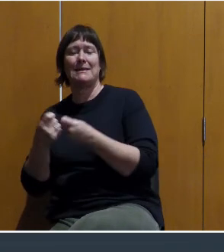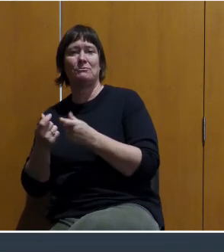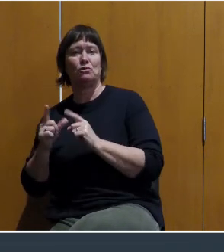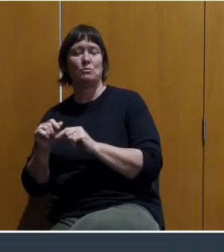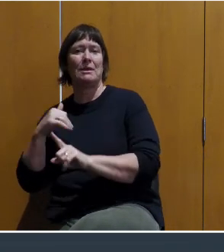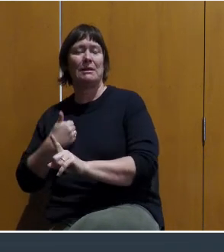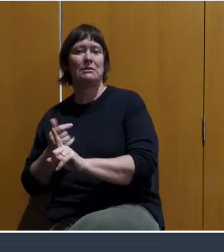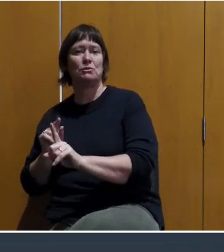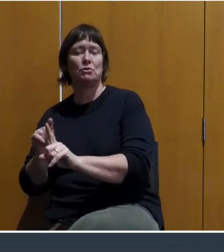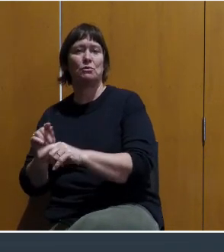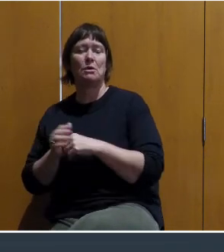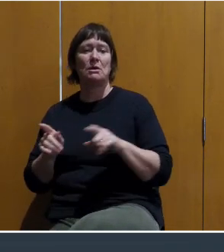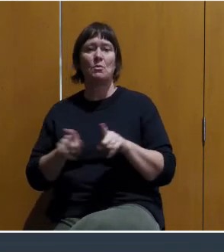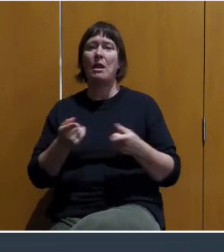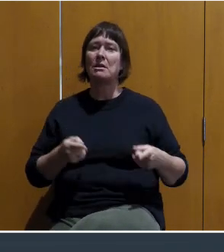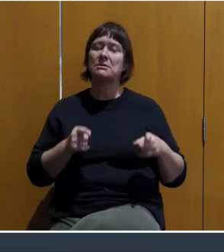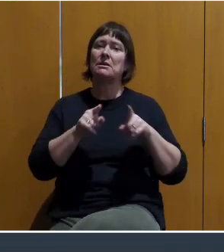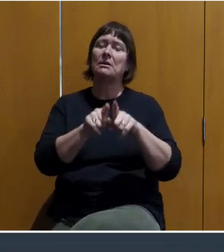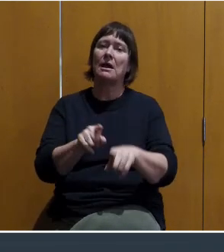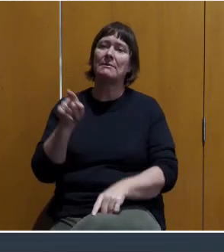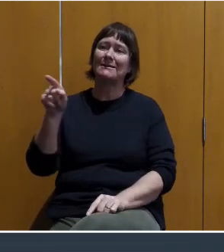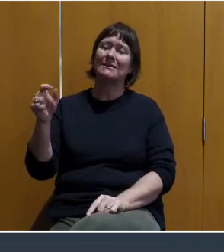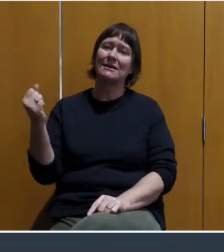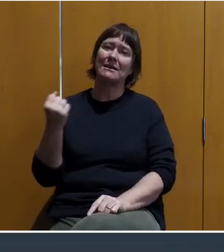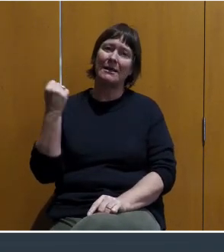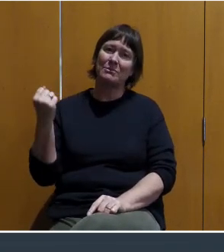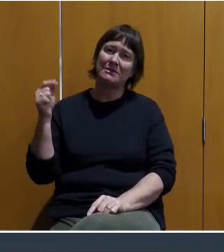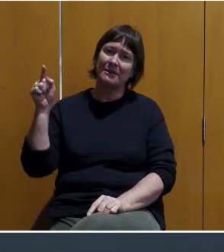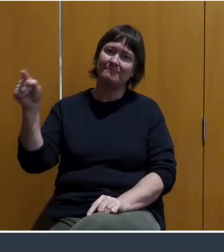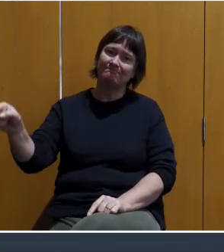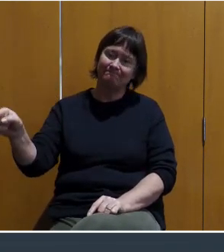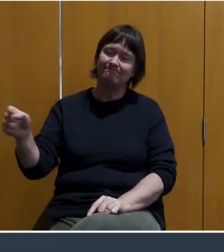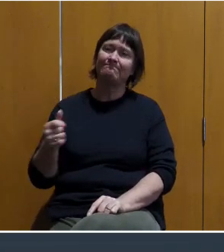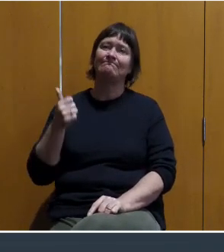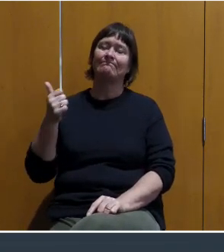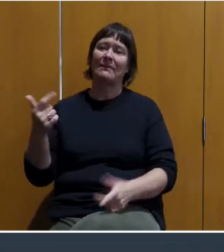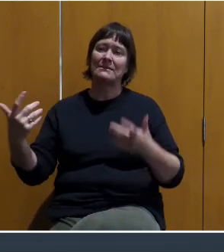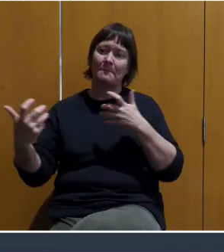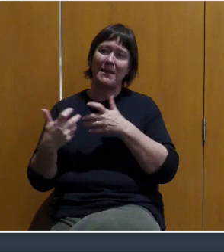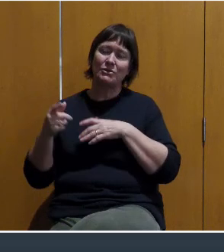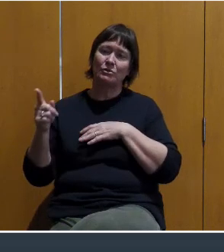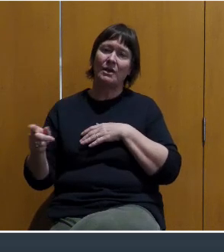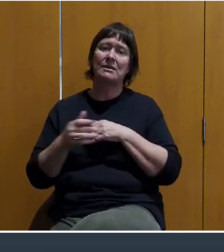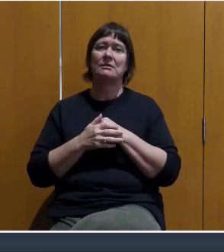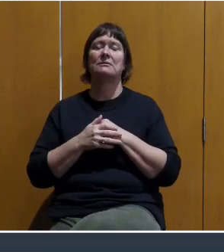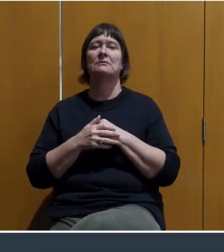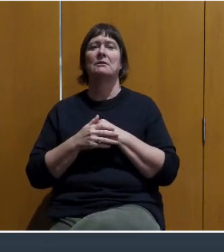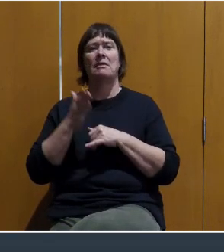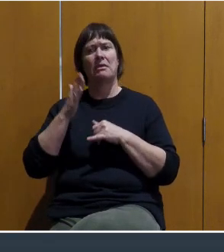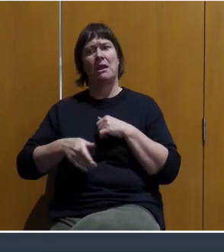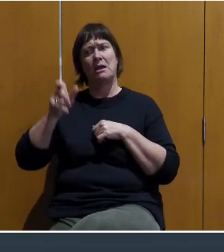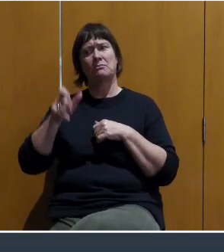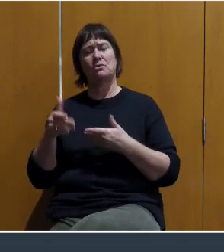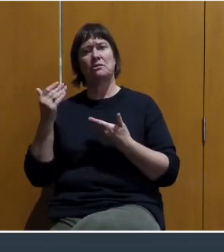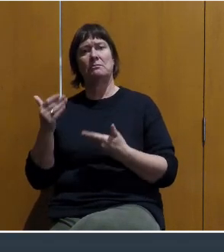it obviously is in alignment with what happens across the rivers and Hastings. And as we heard from, I think, our last